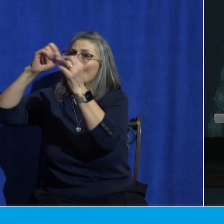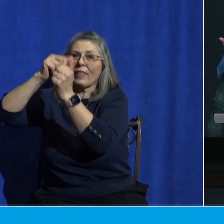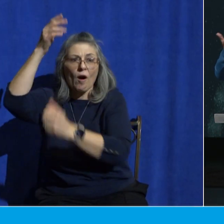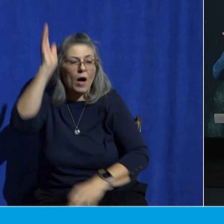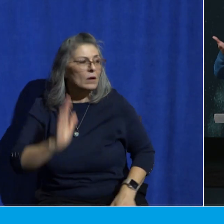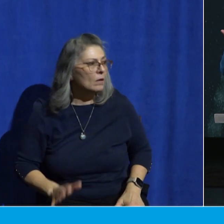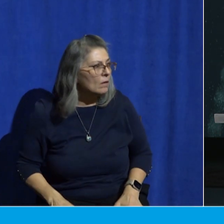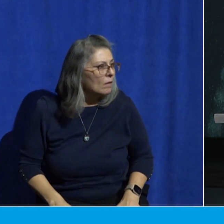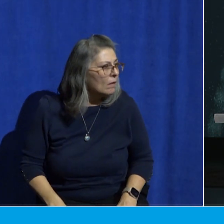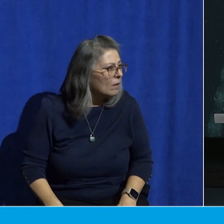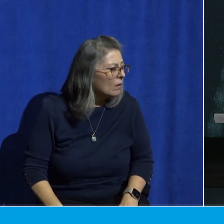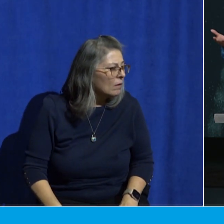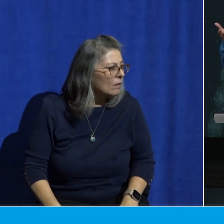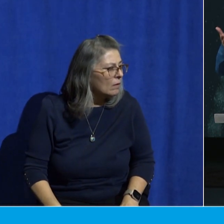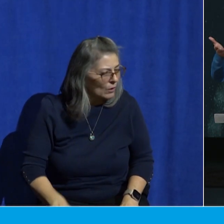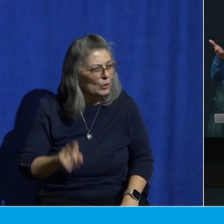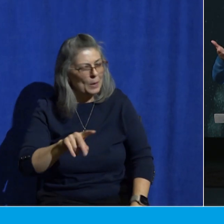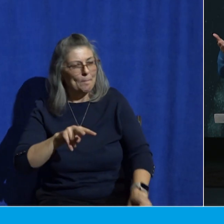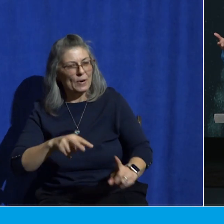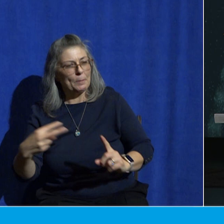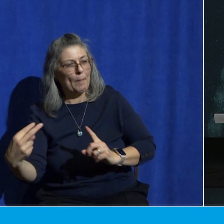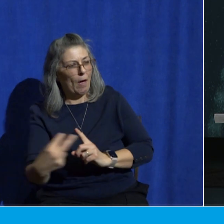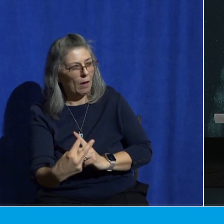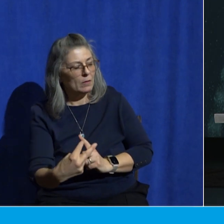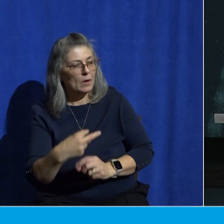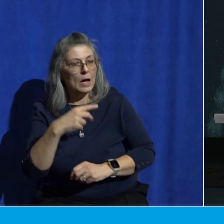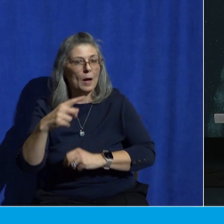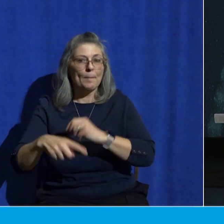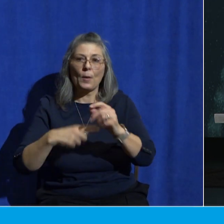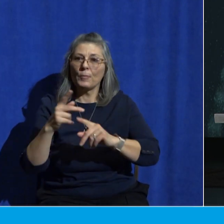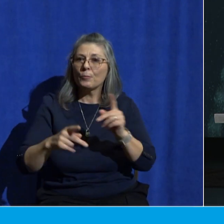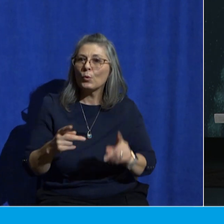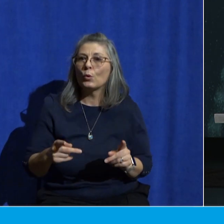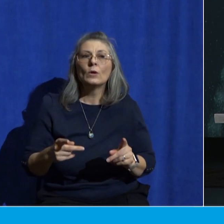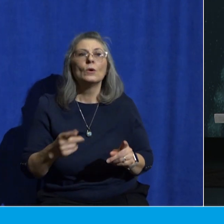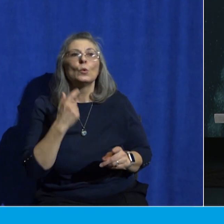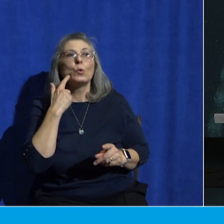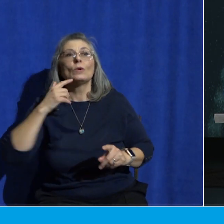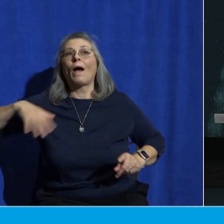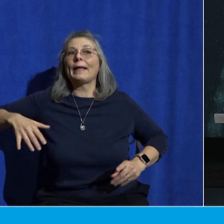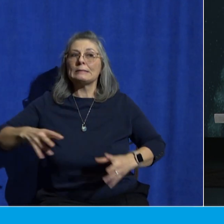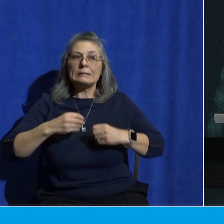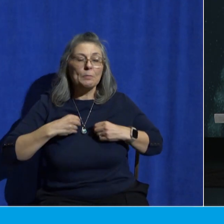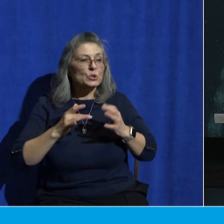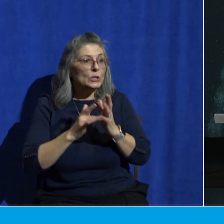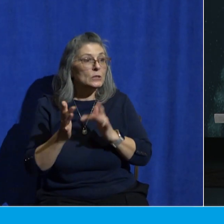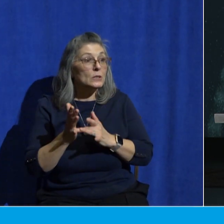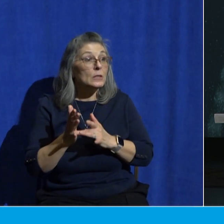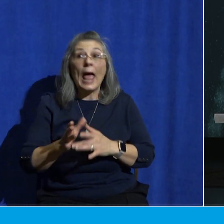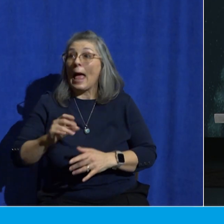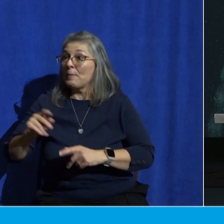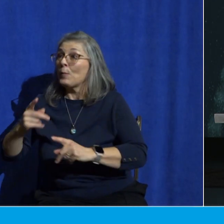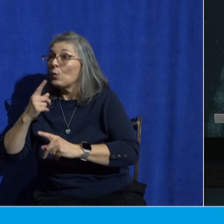so hopefully that gives a little perspective for those of you who are not in Jesus, and hopefully it gives some perspective to those who are in